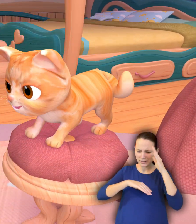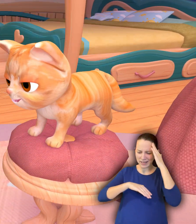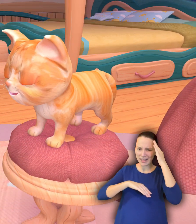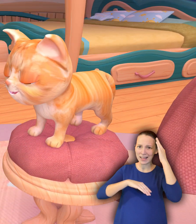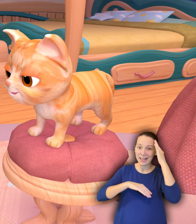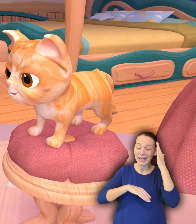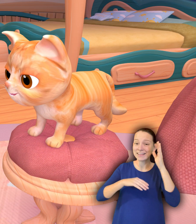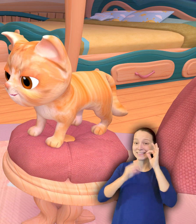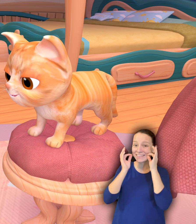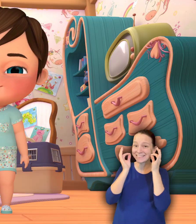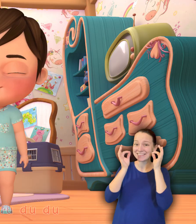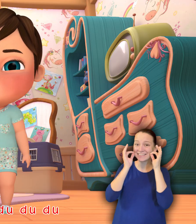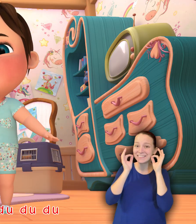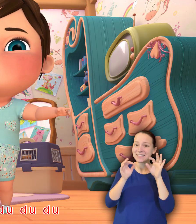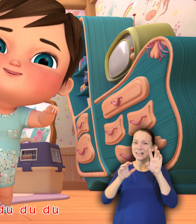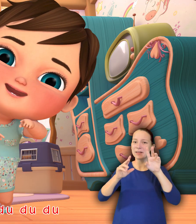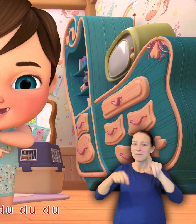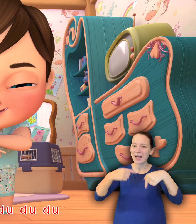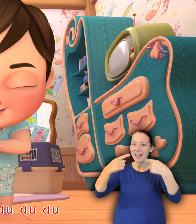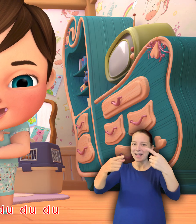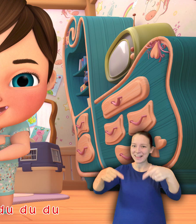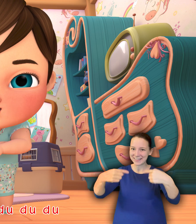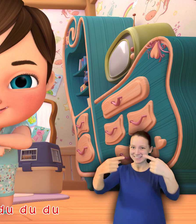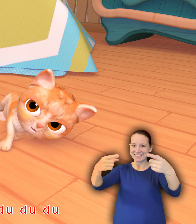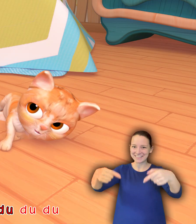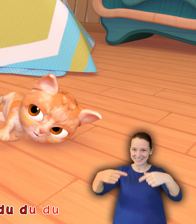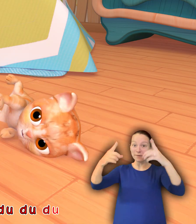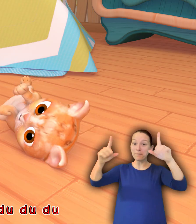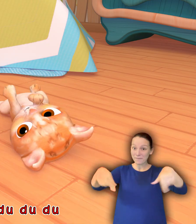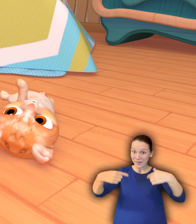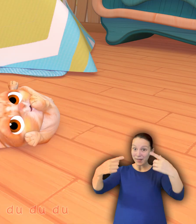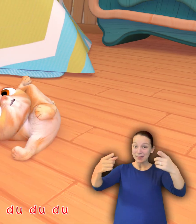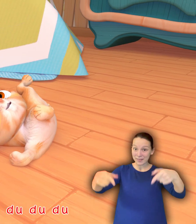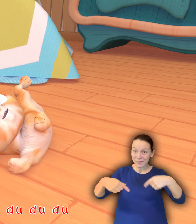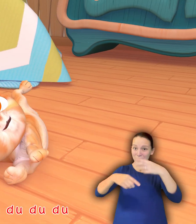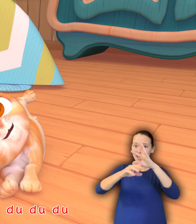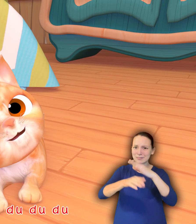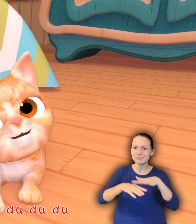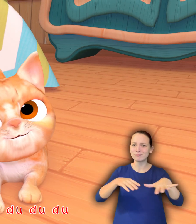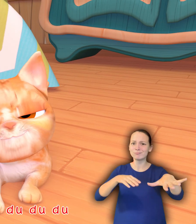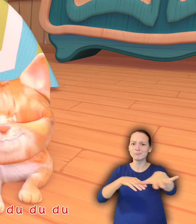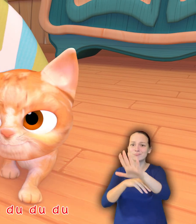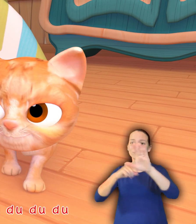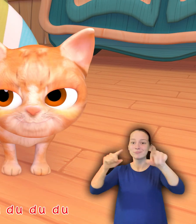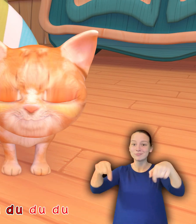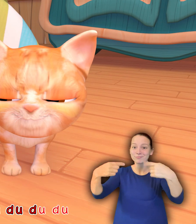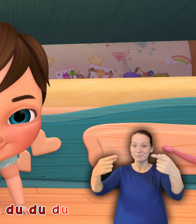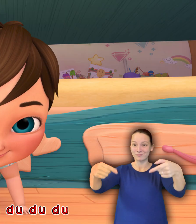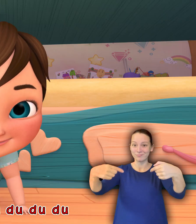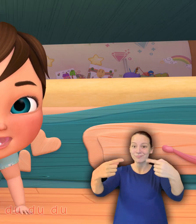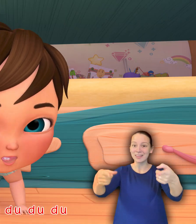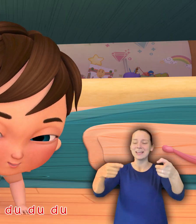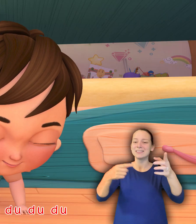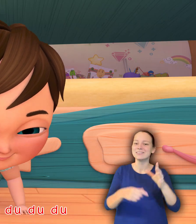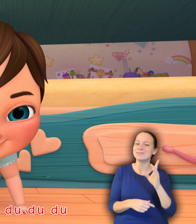kitty cat roll around on the ground